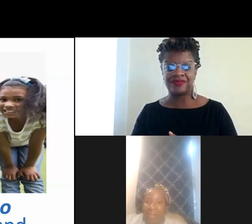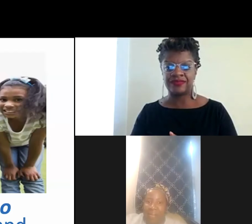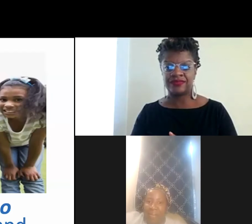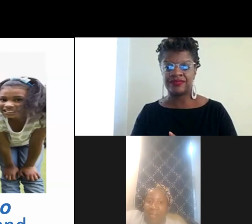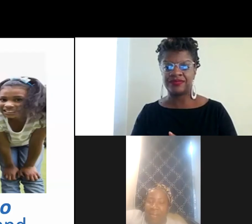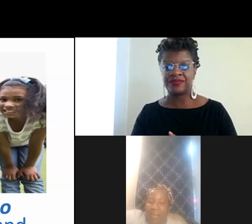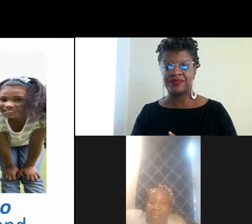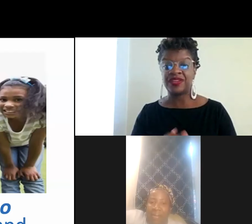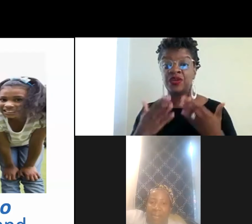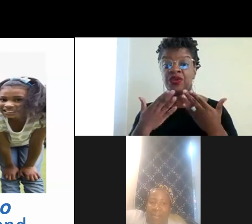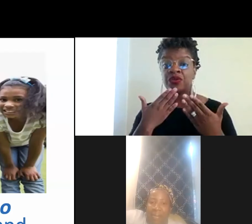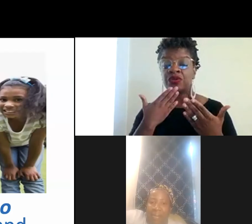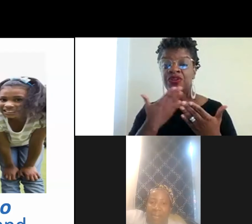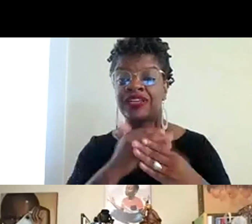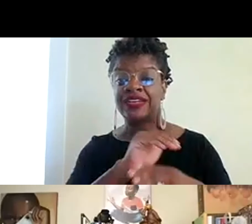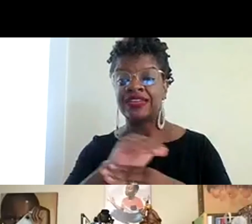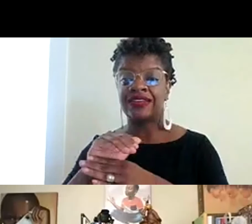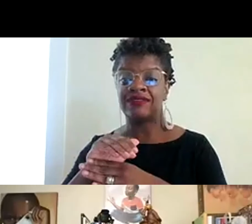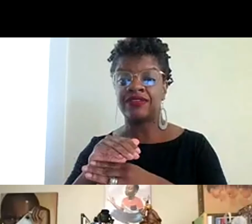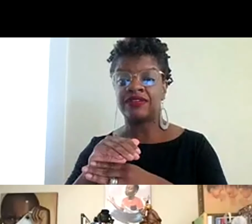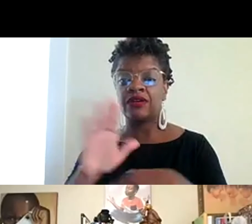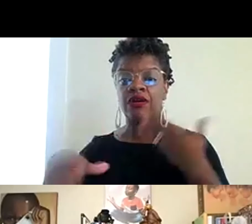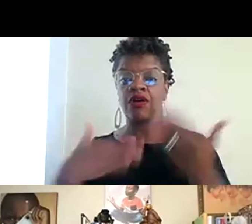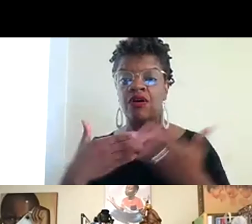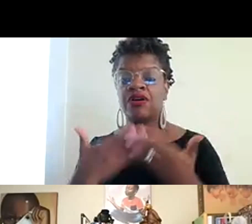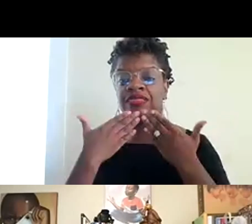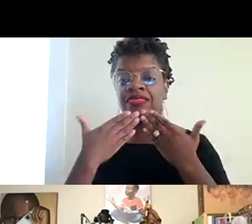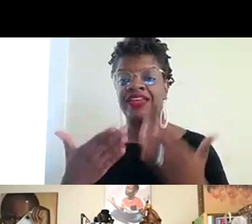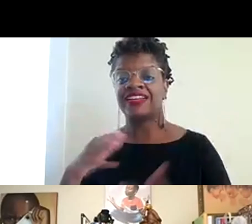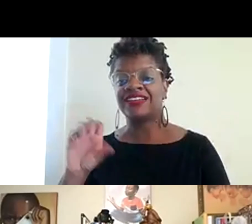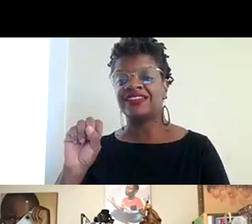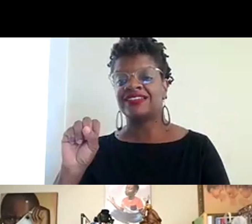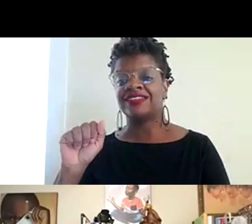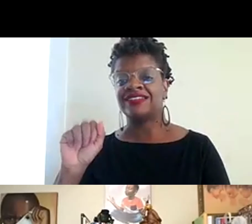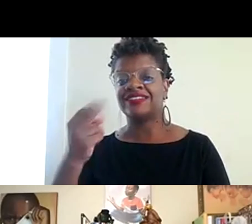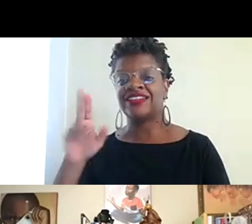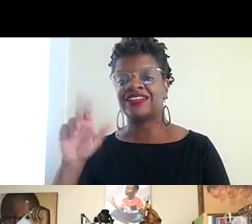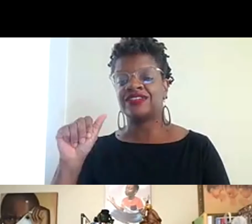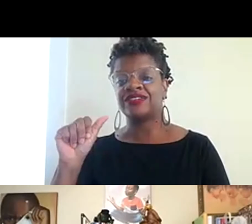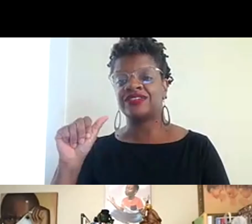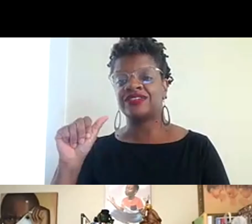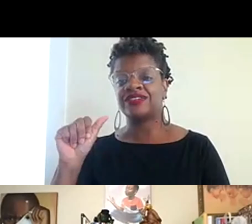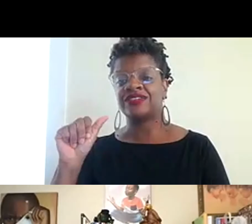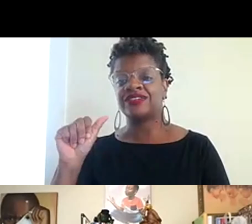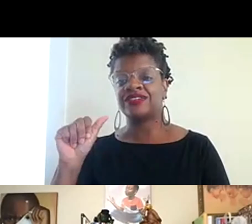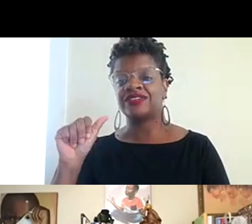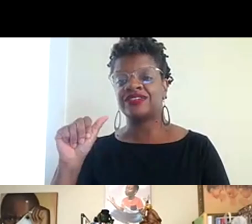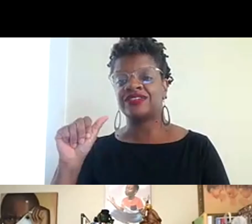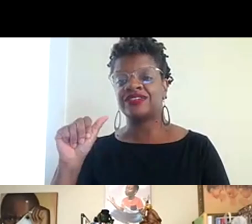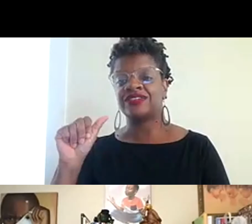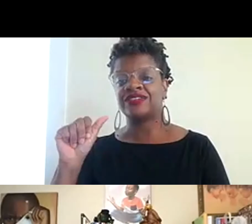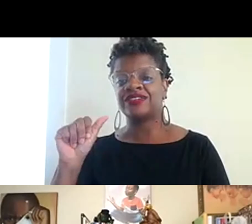So good evening, everyone, and thank you, Sasha, for that warm introduction. That was a lot there.